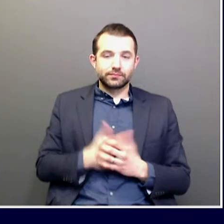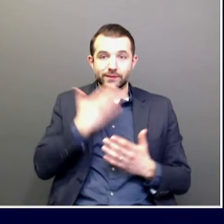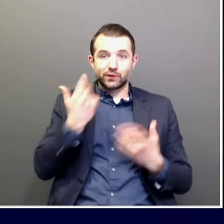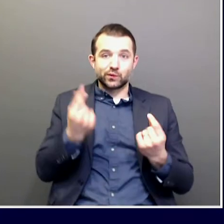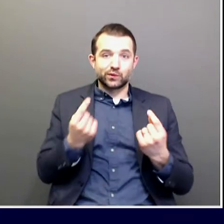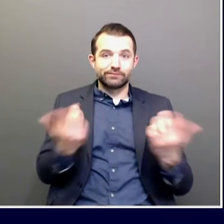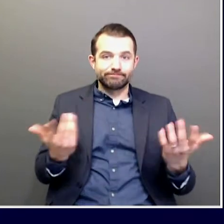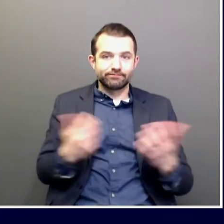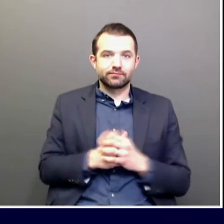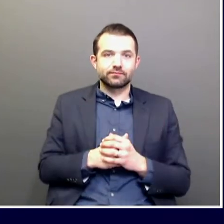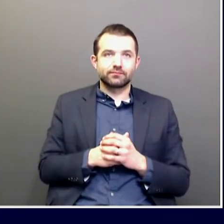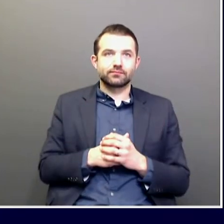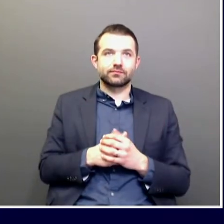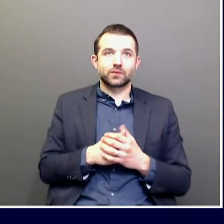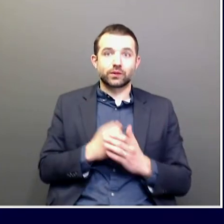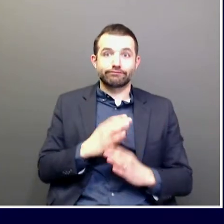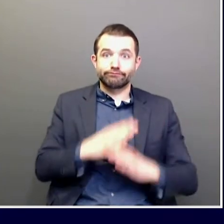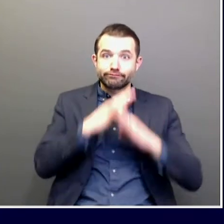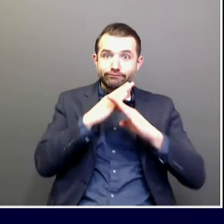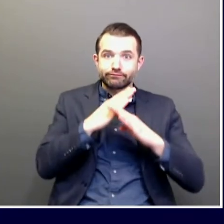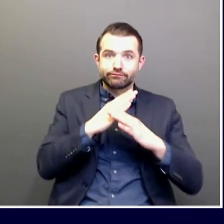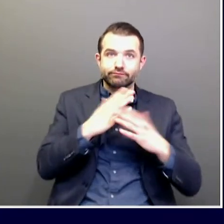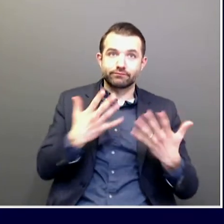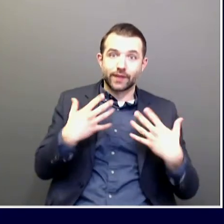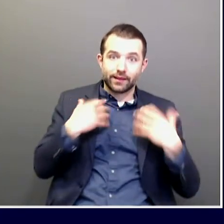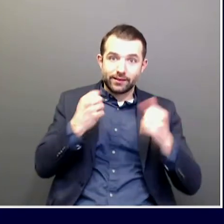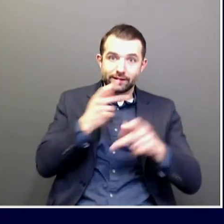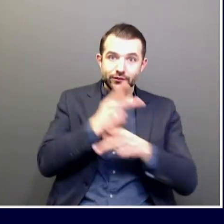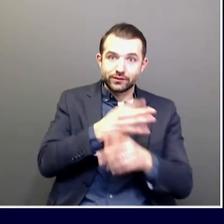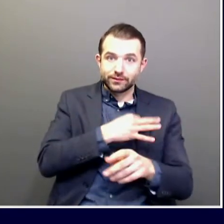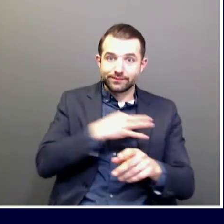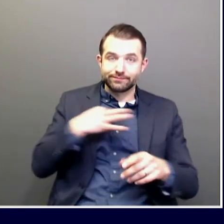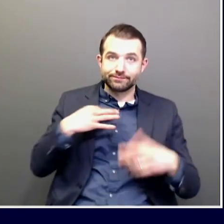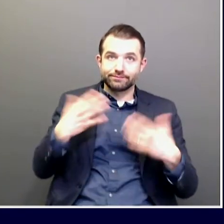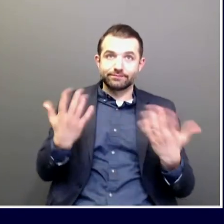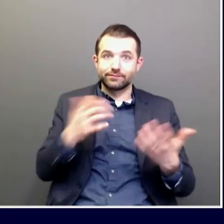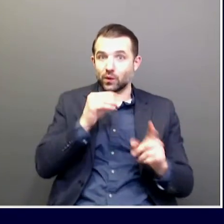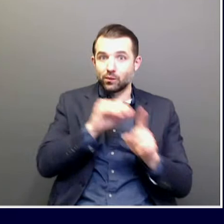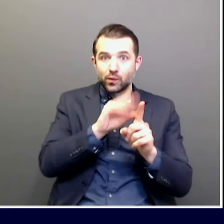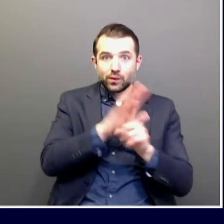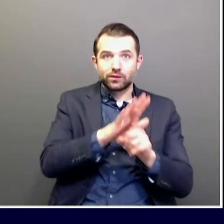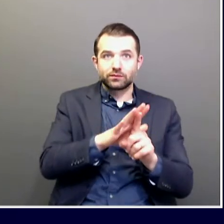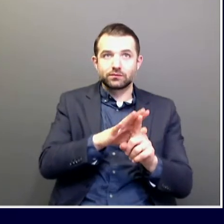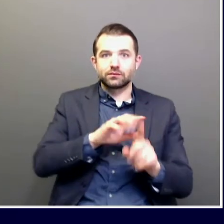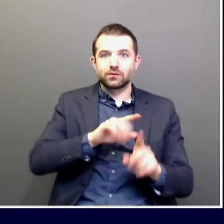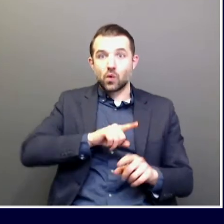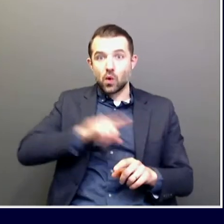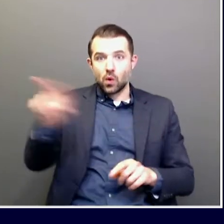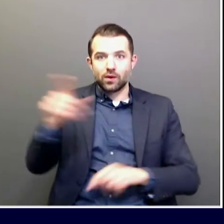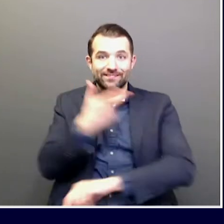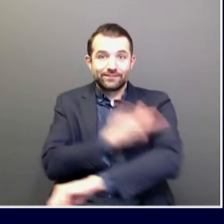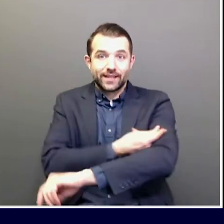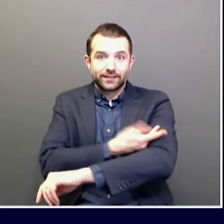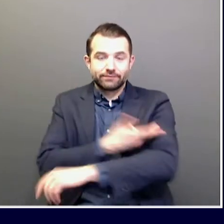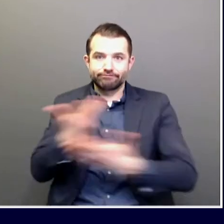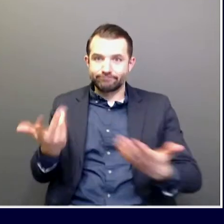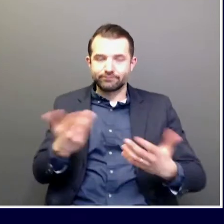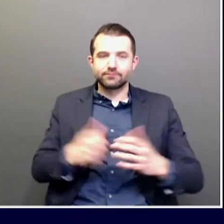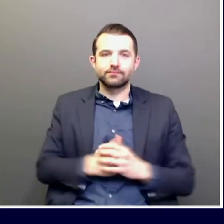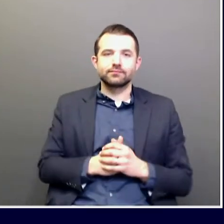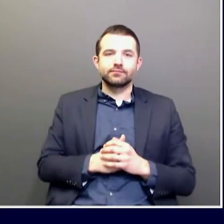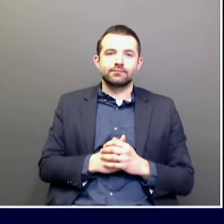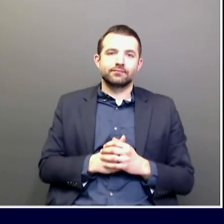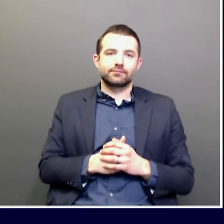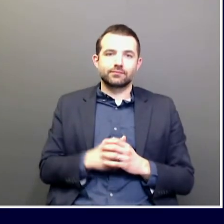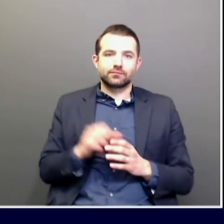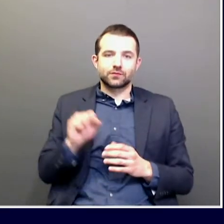but I just wanted to tag on one more thing about the wastewater treatment testing. Do you anticipate that as the data